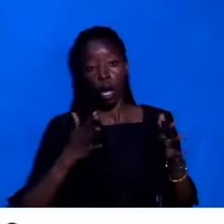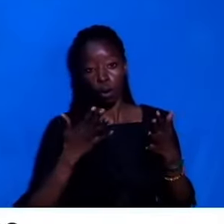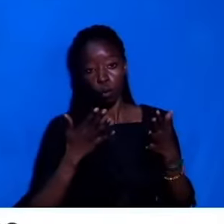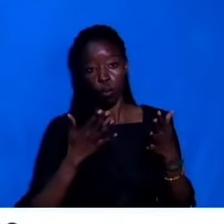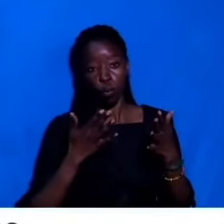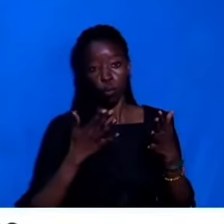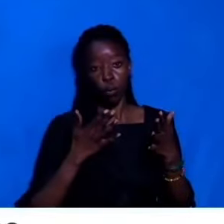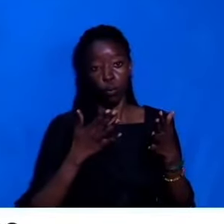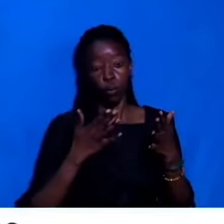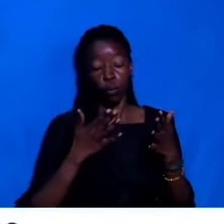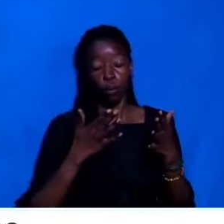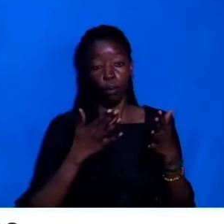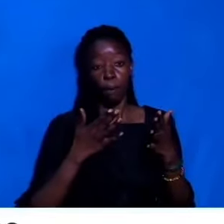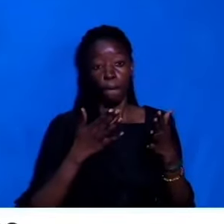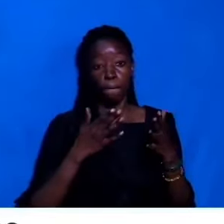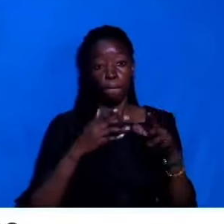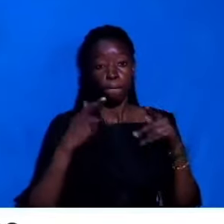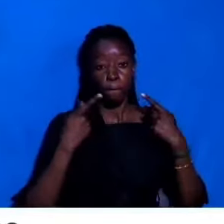Christ.